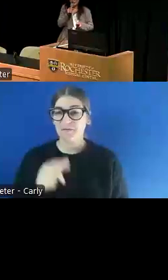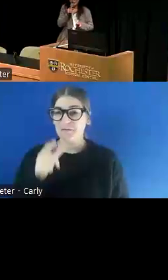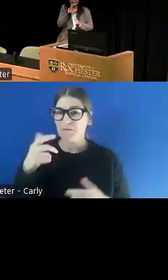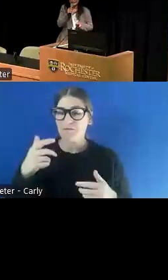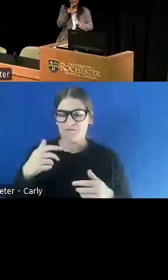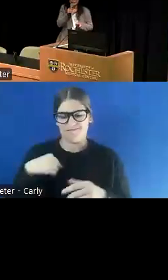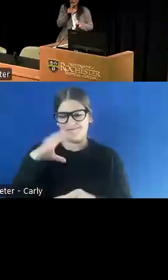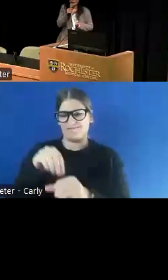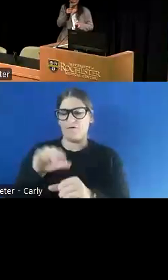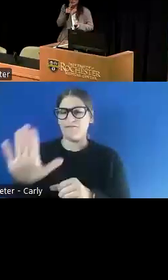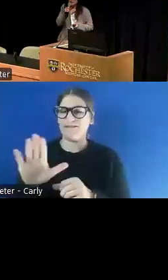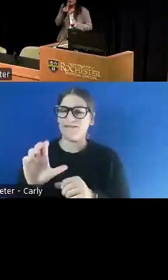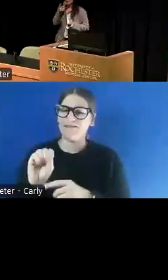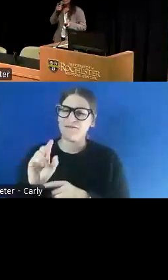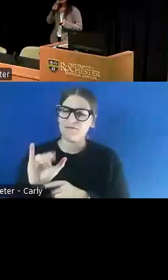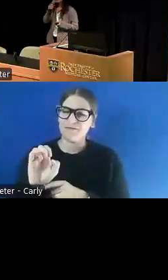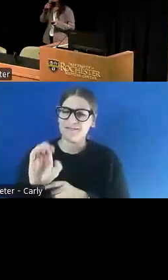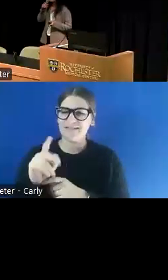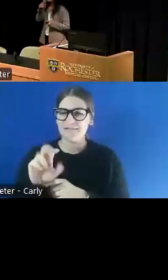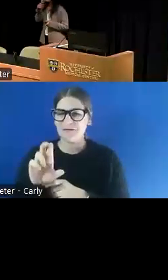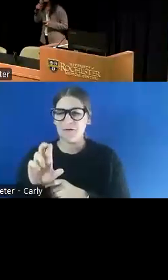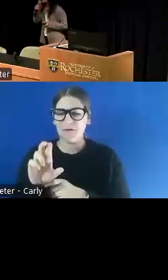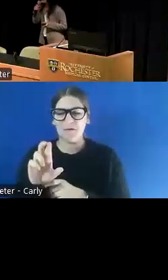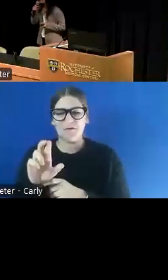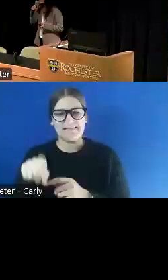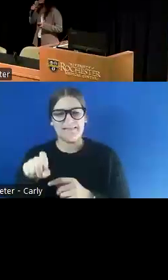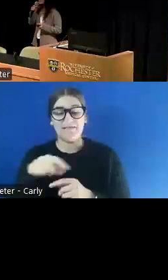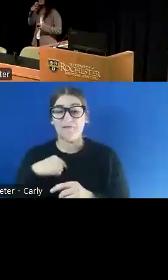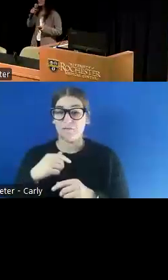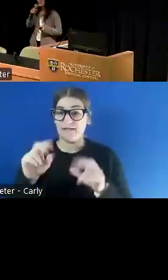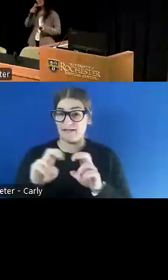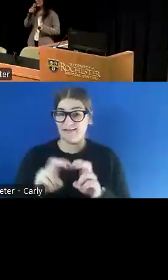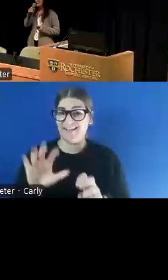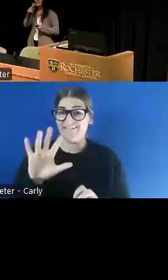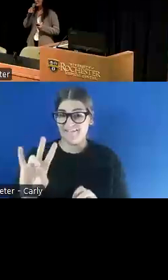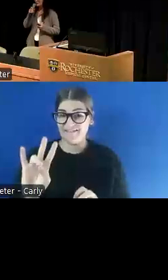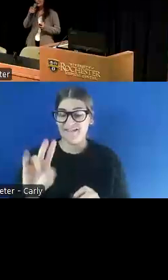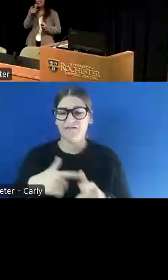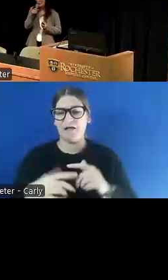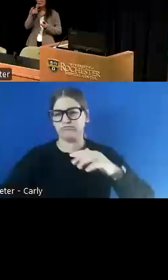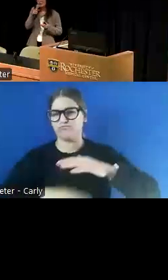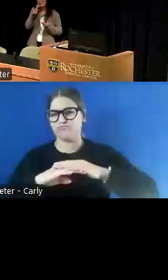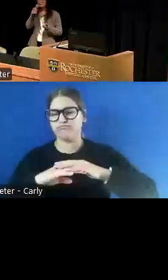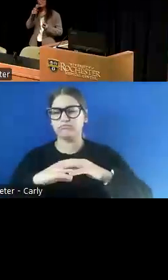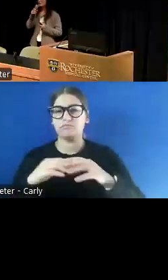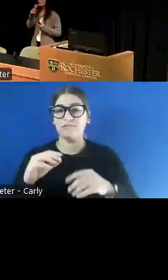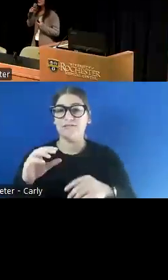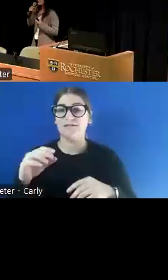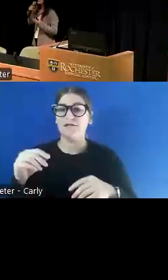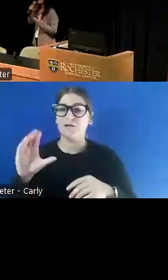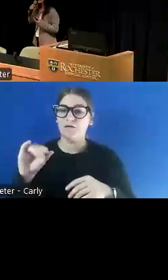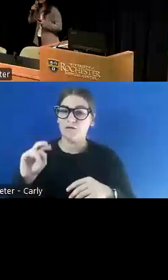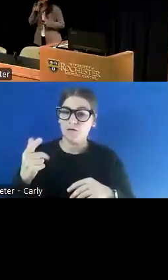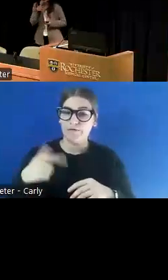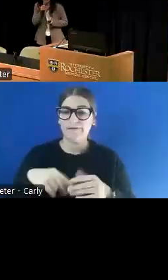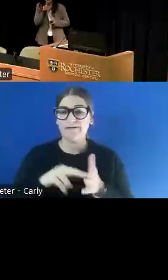initiative team. And we analyzed 57 interviews until the point of saturation where the coding definitions and